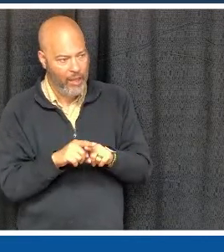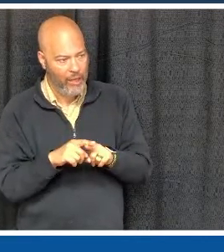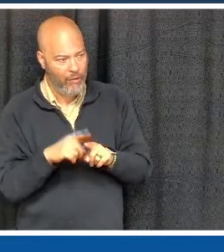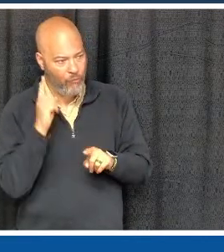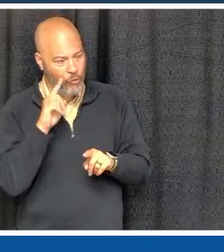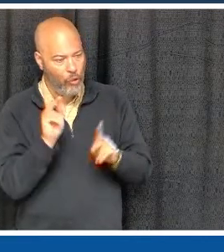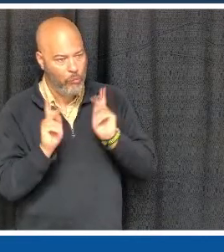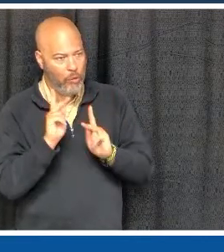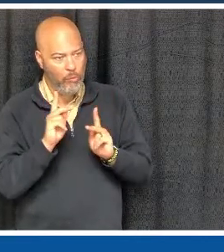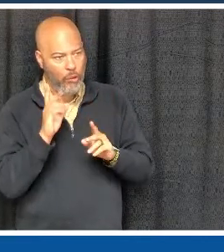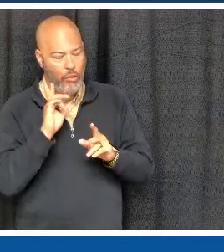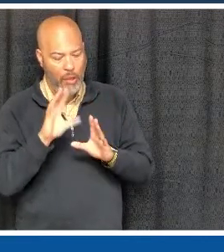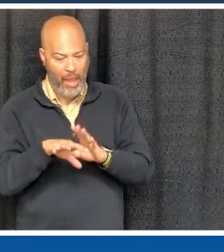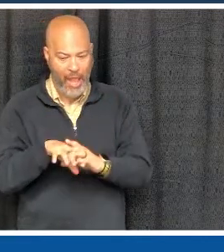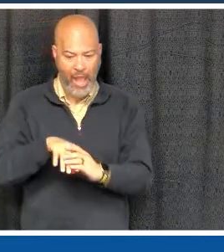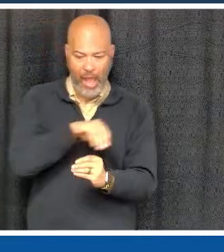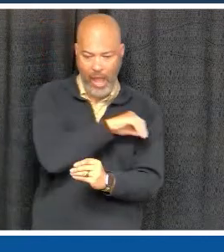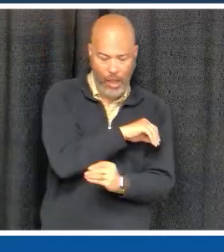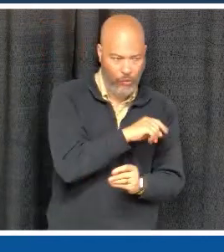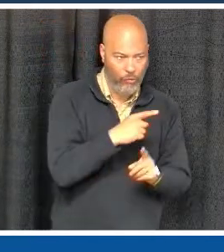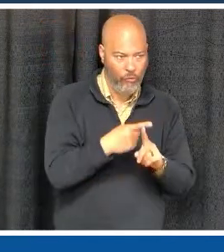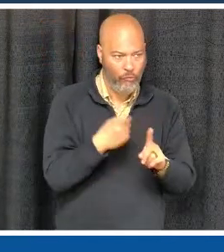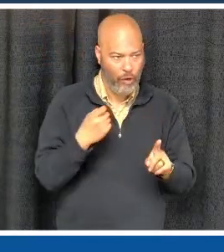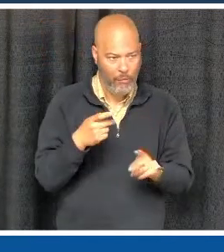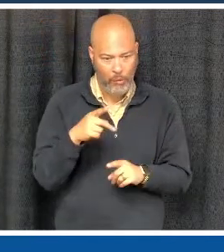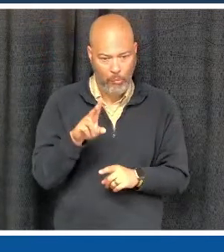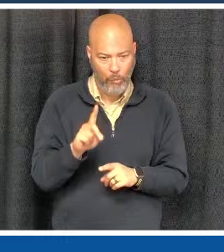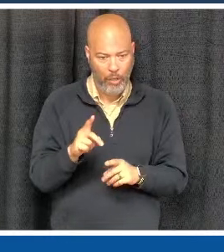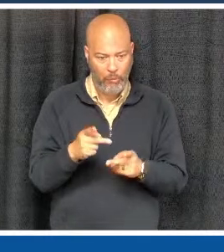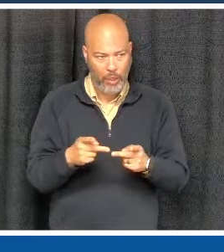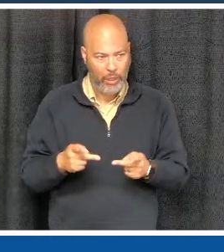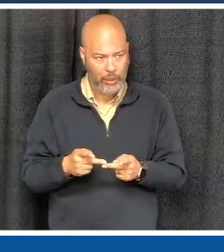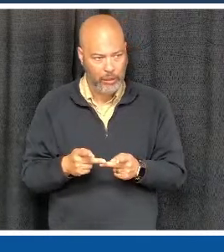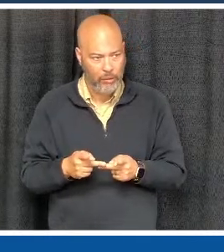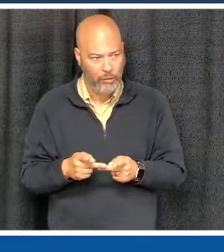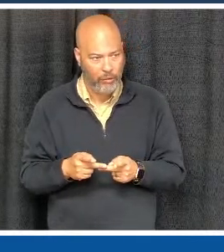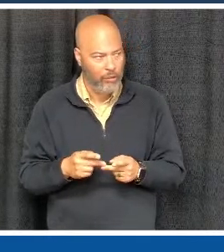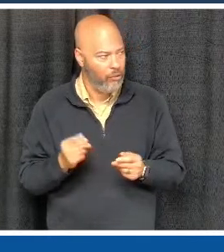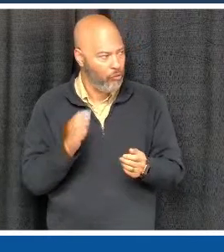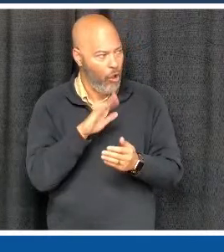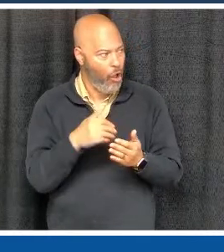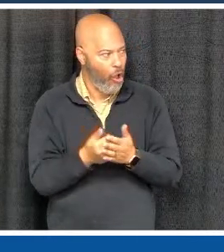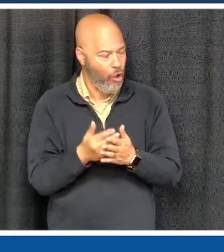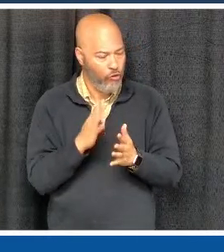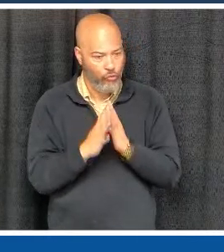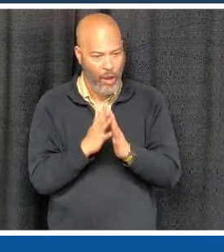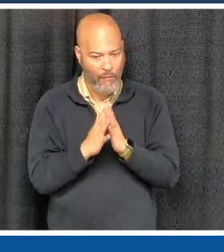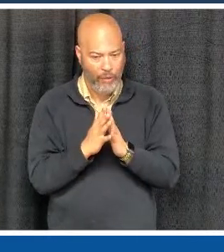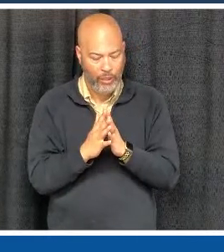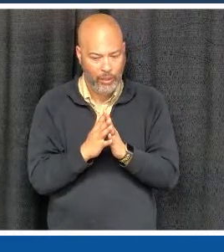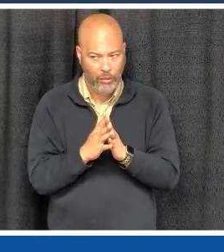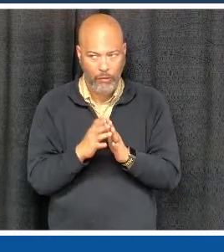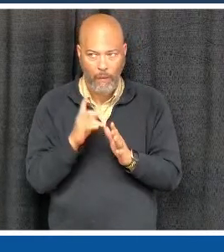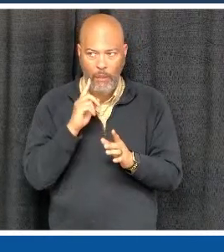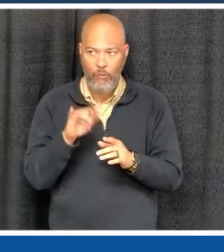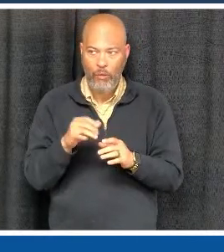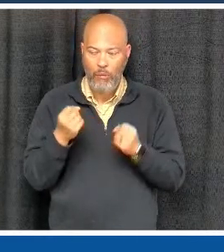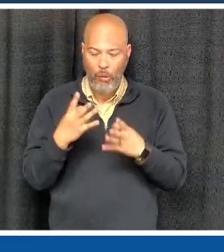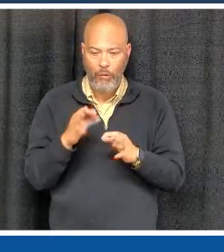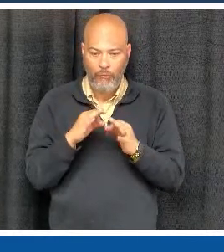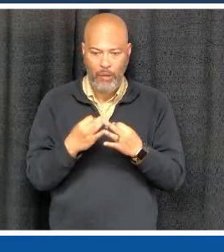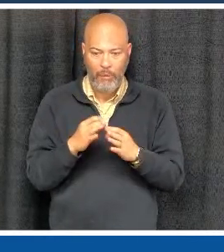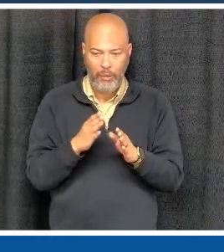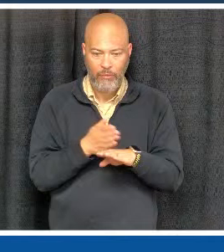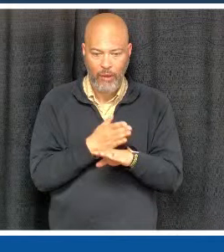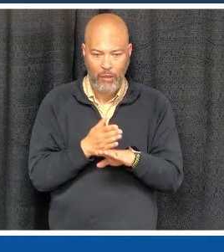that would be egressing from the PUD site. So all of the traffic that would be coming from this multifamily development